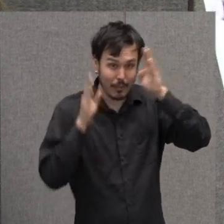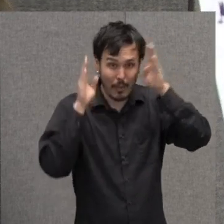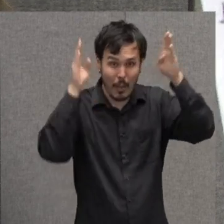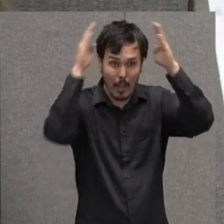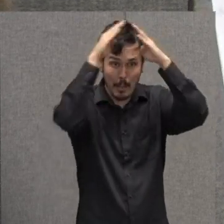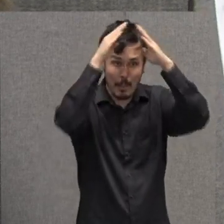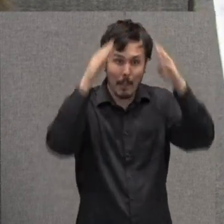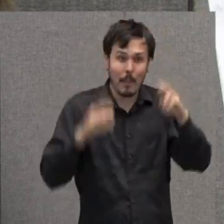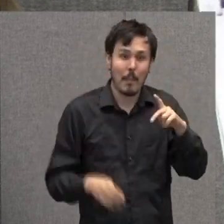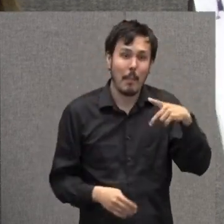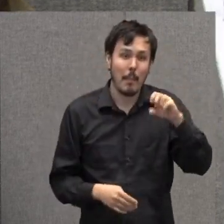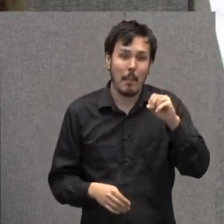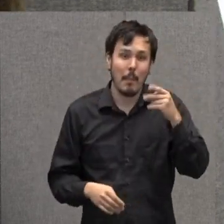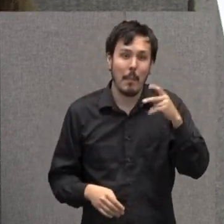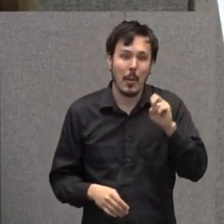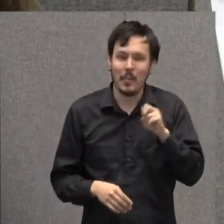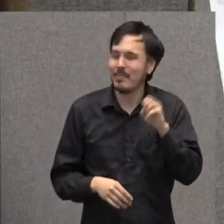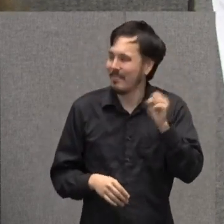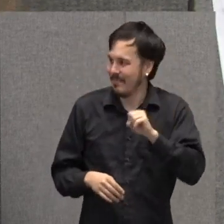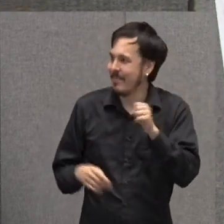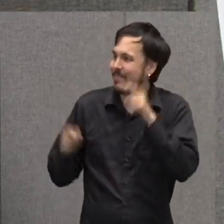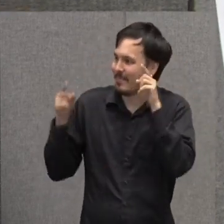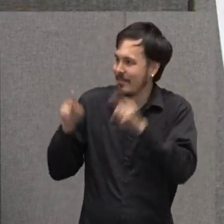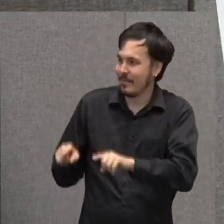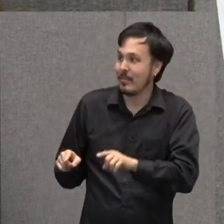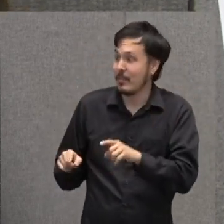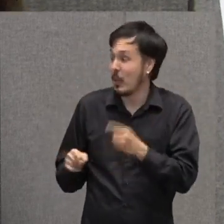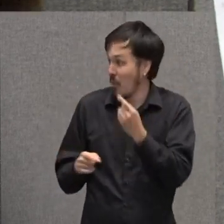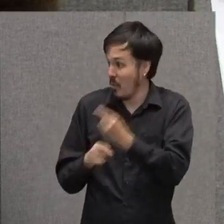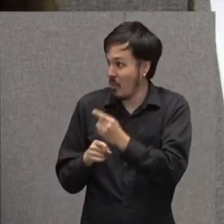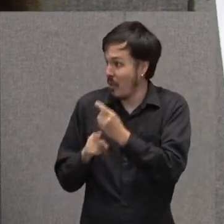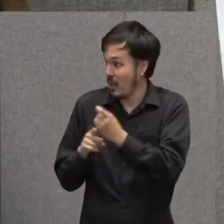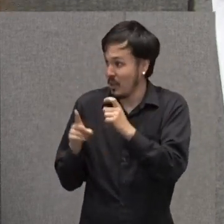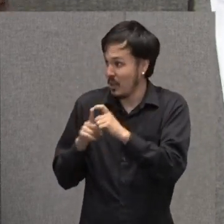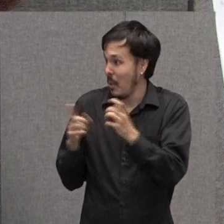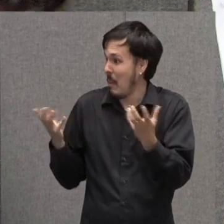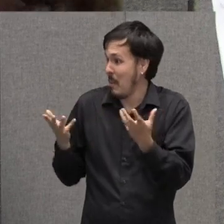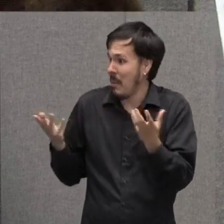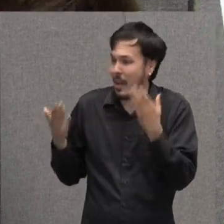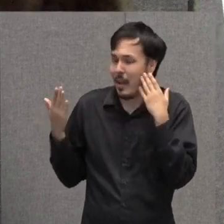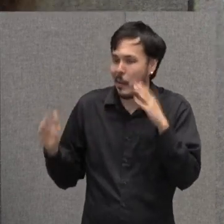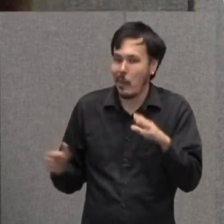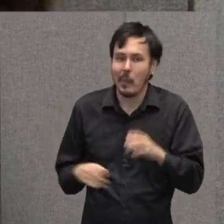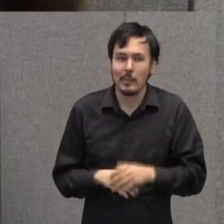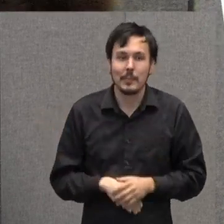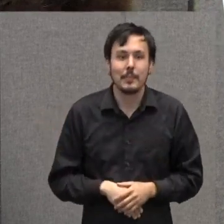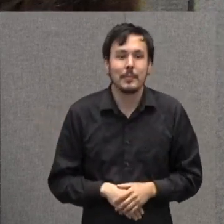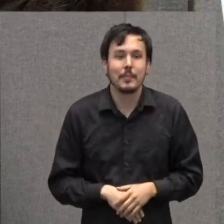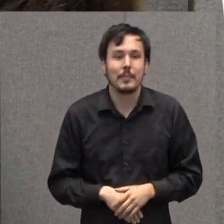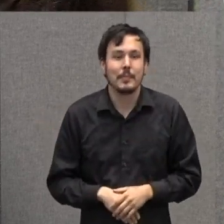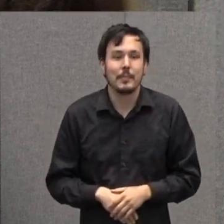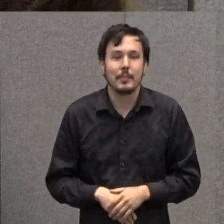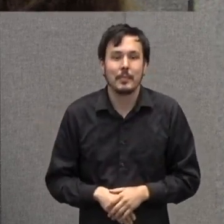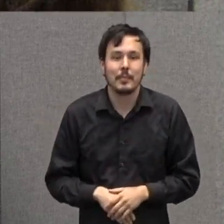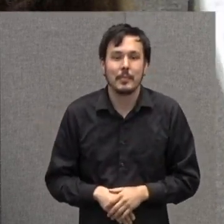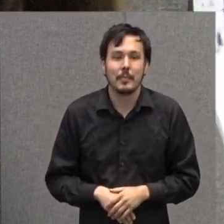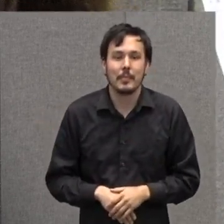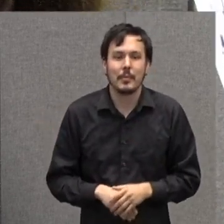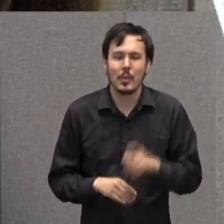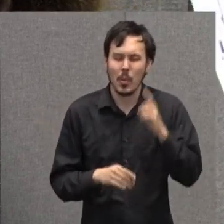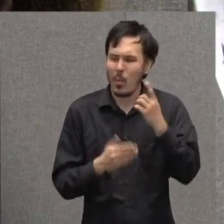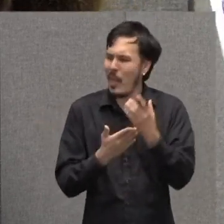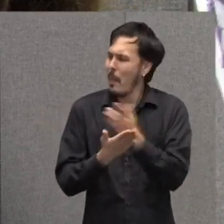I thought so too. It definitely looks like funny. A Pope hat. I do not know the correct term for that, but it definitely looks like the Pope's hat to me. What about the one before